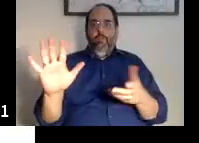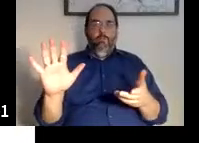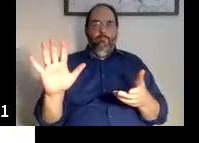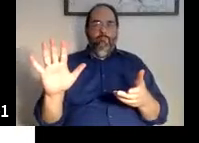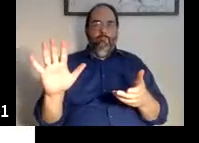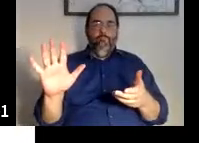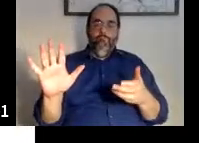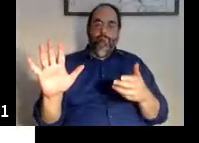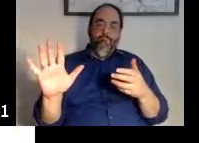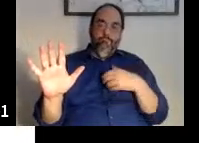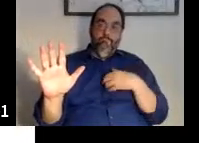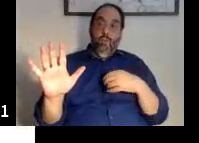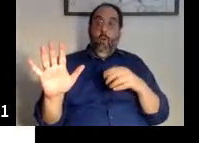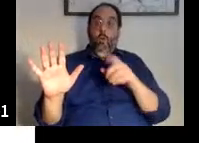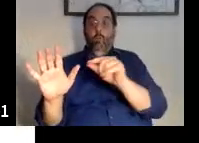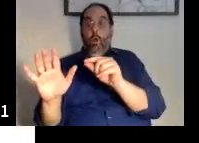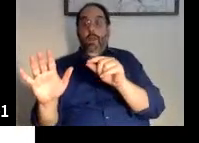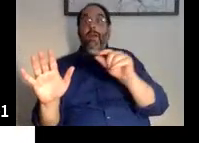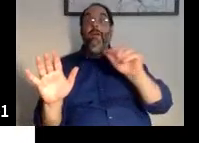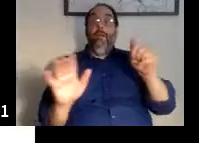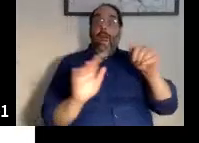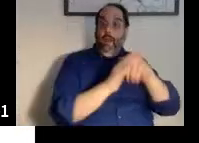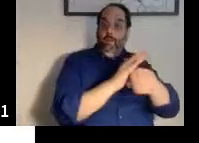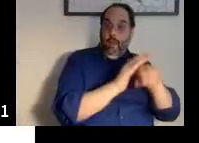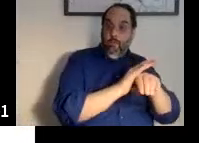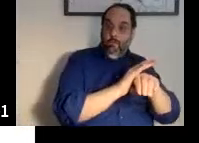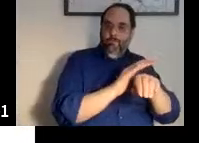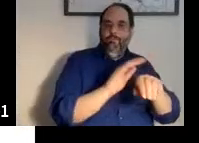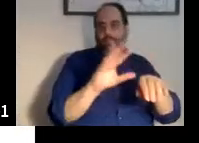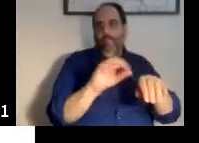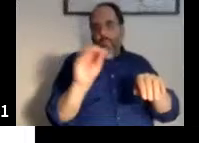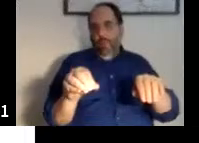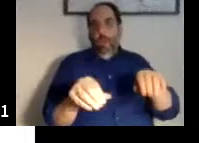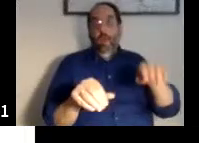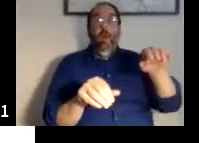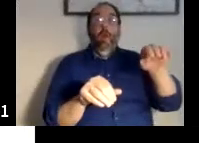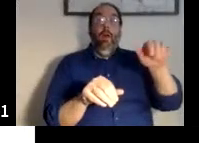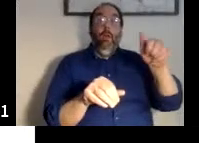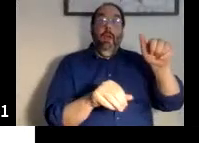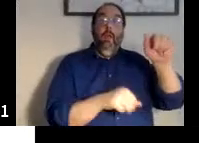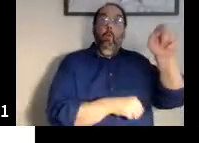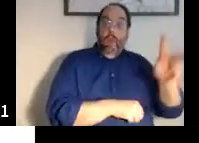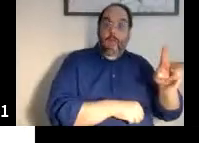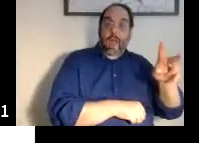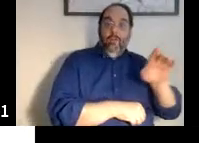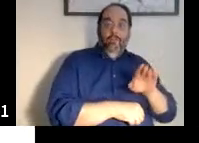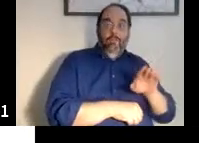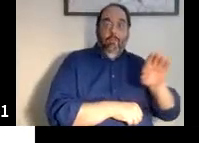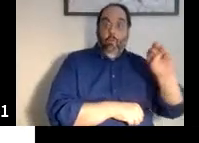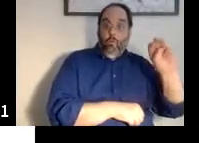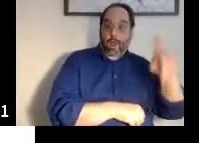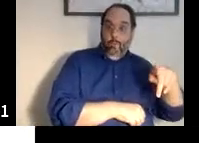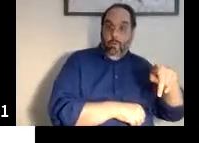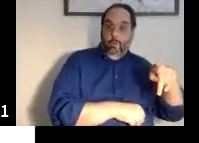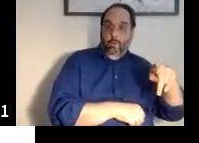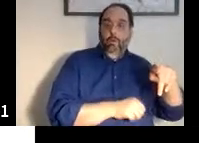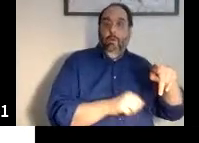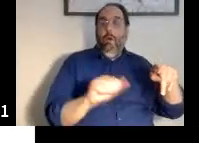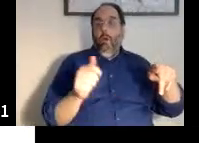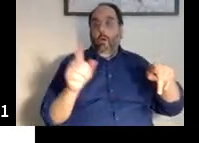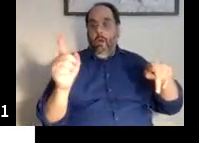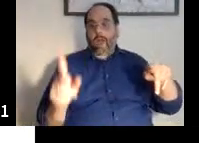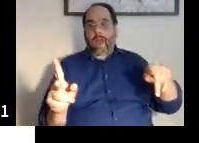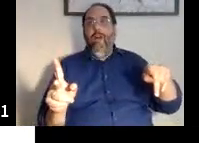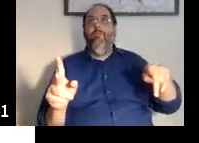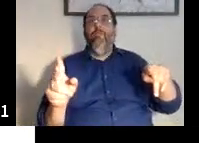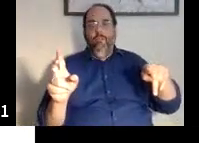So of the 20, 10 are accessible. Okay, half of that 10 is the ramp requirement. The other half of